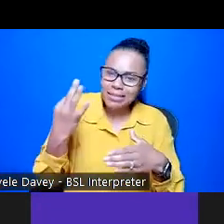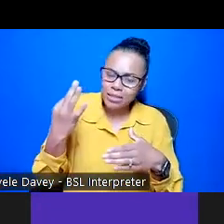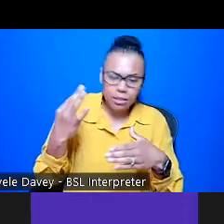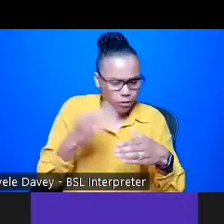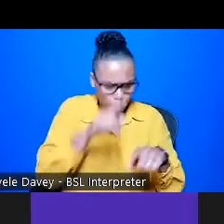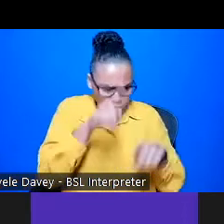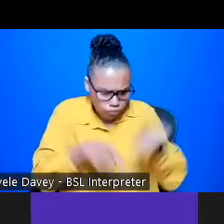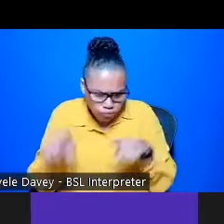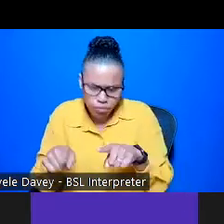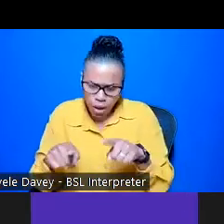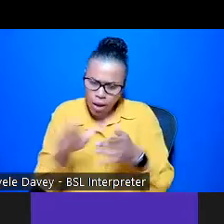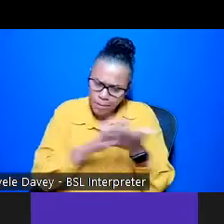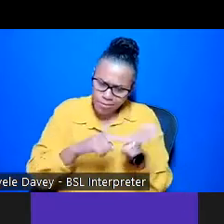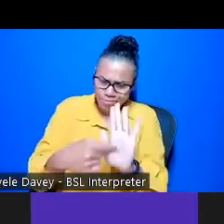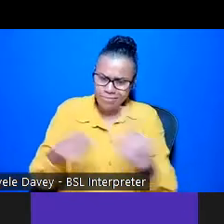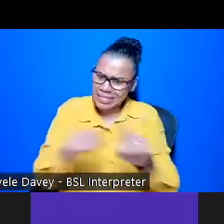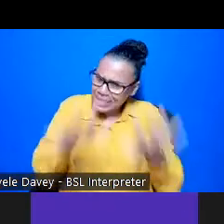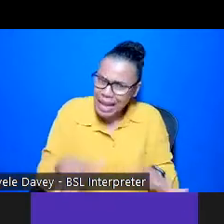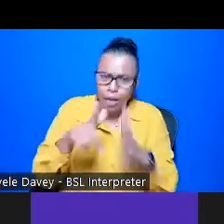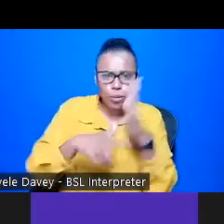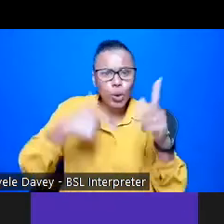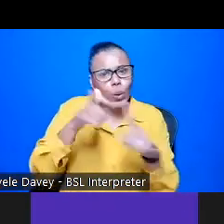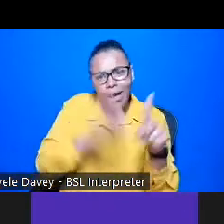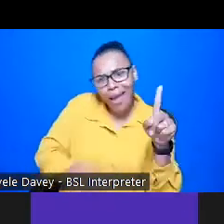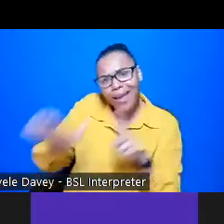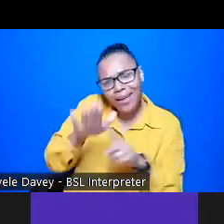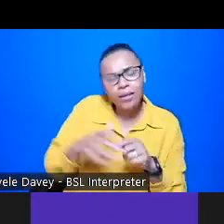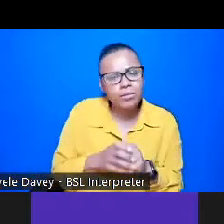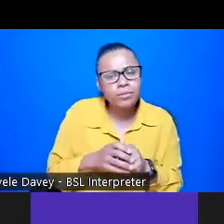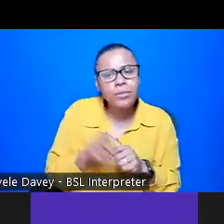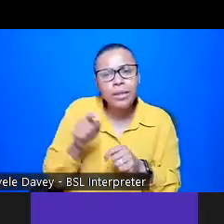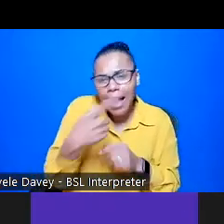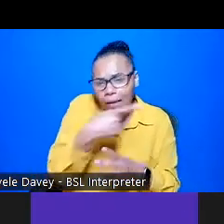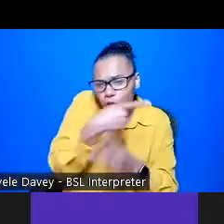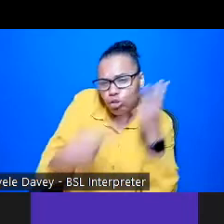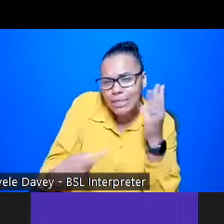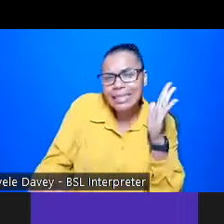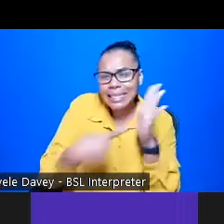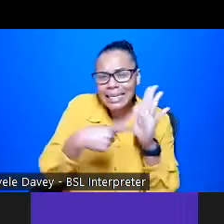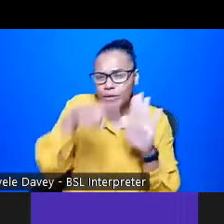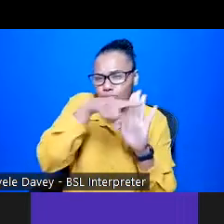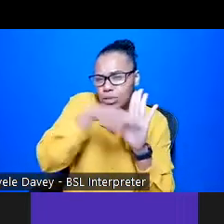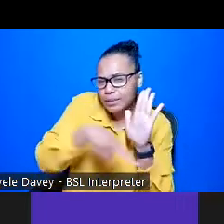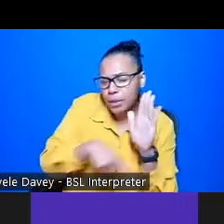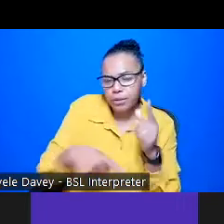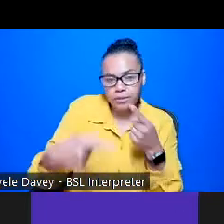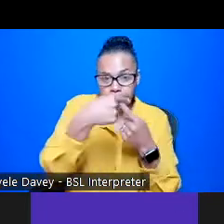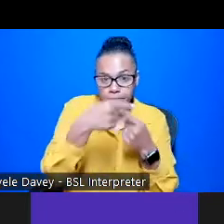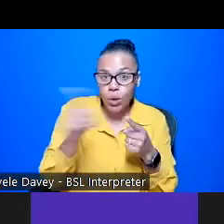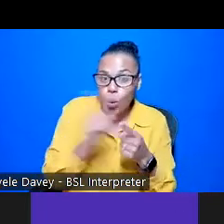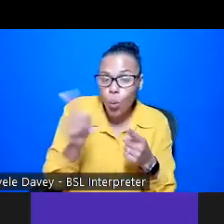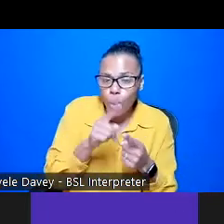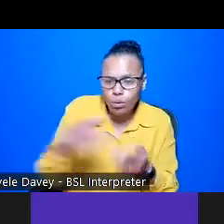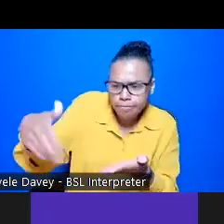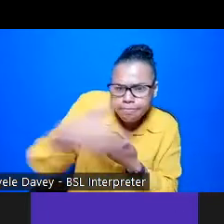population. It combines three simple but key principles. These are to capture data and